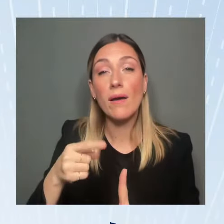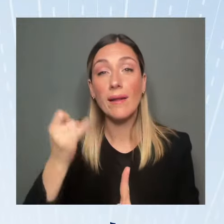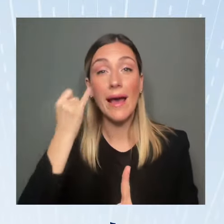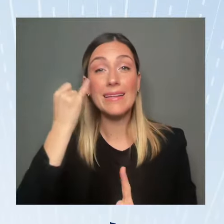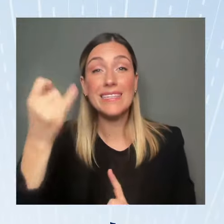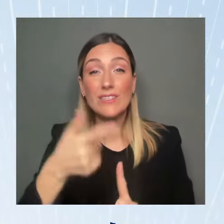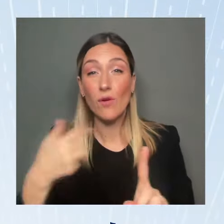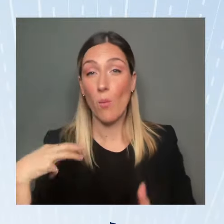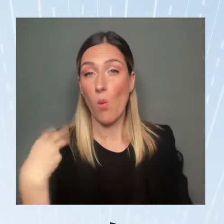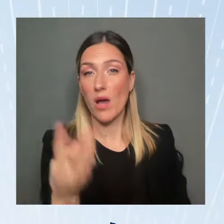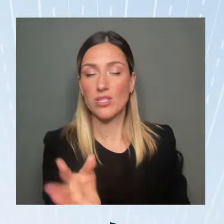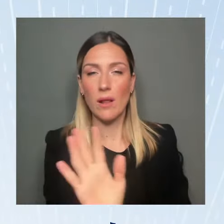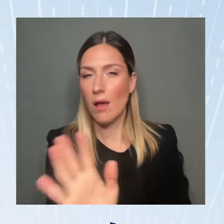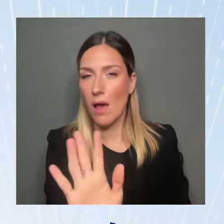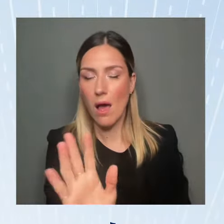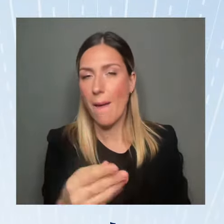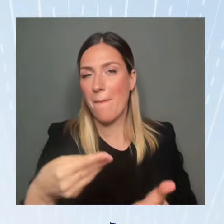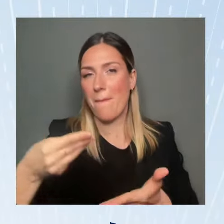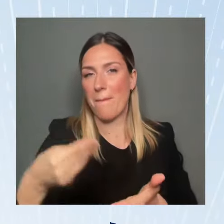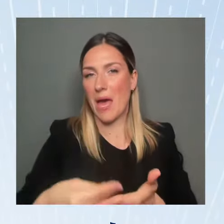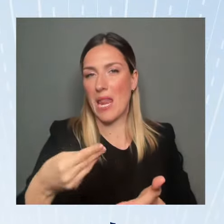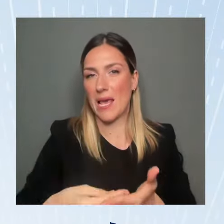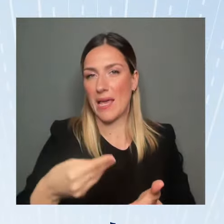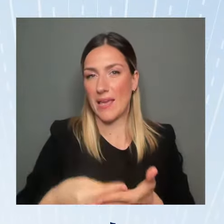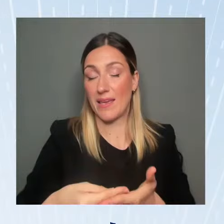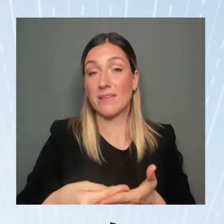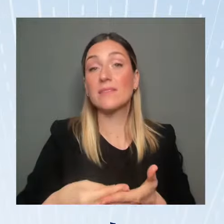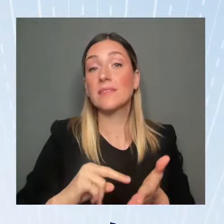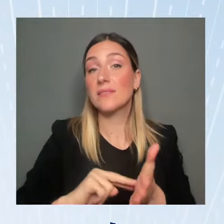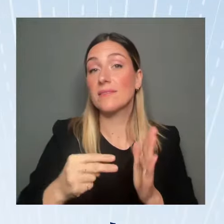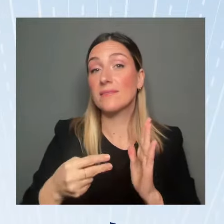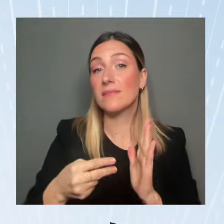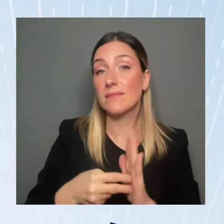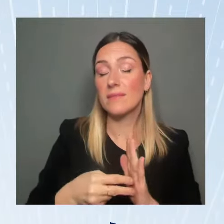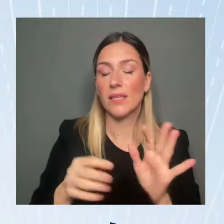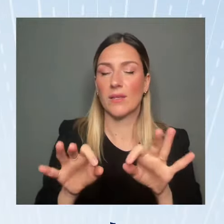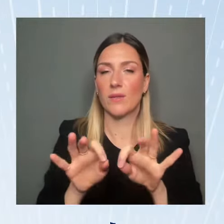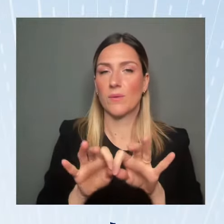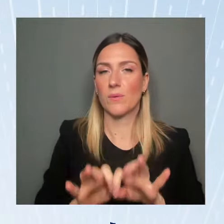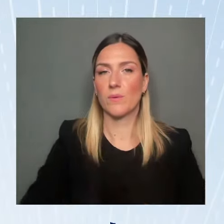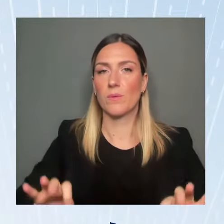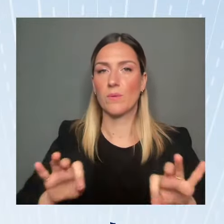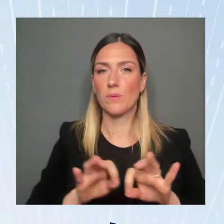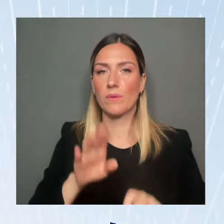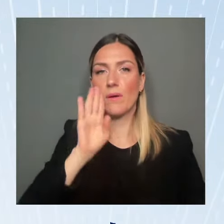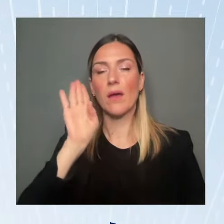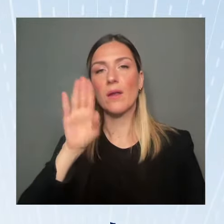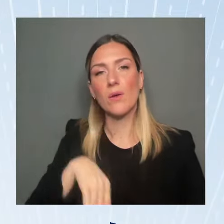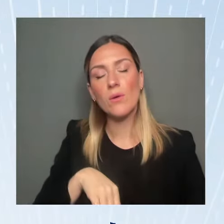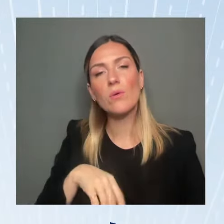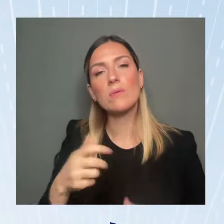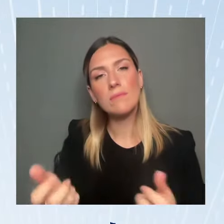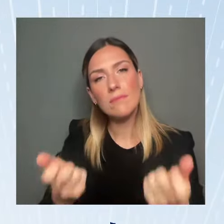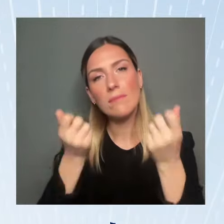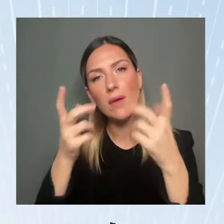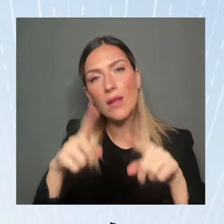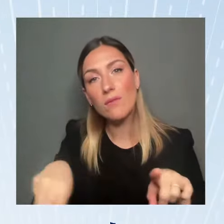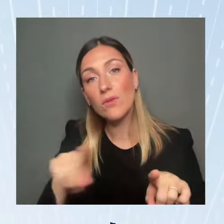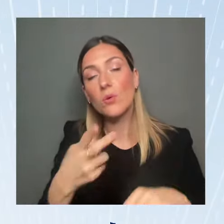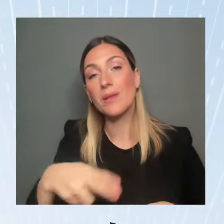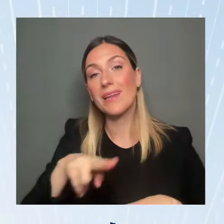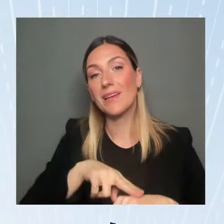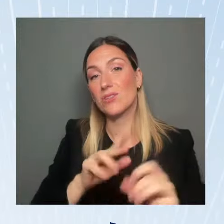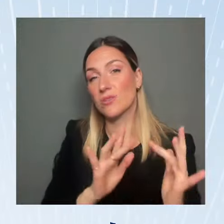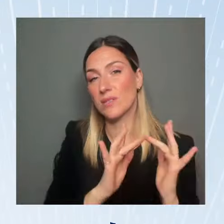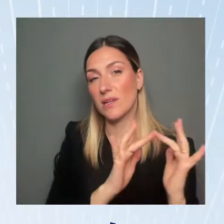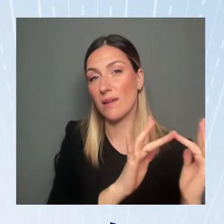but more of the funding should. What that means is it is important, and I know so many of you have national networks